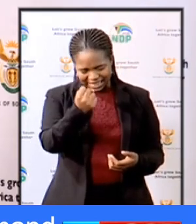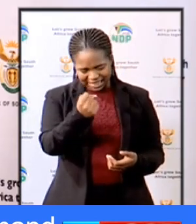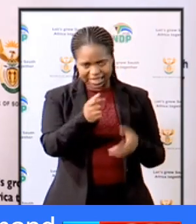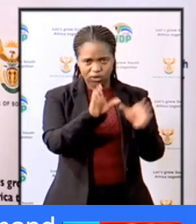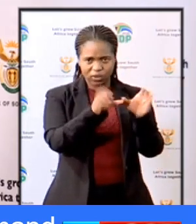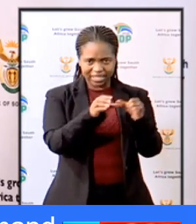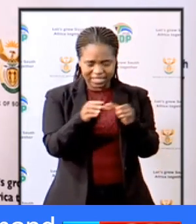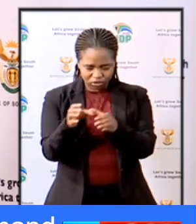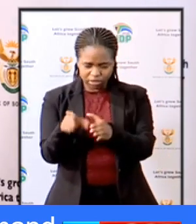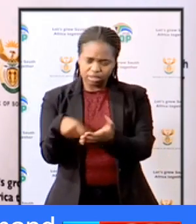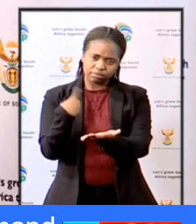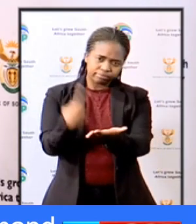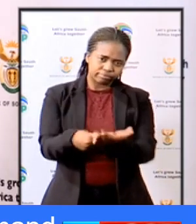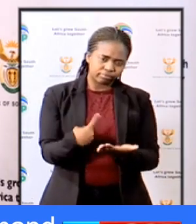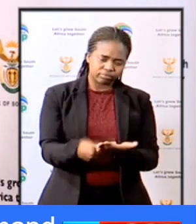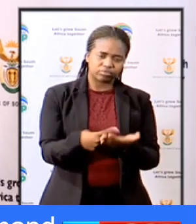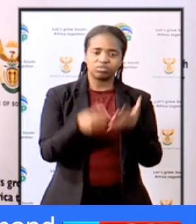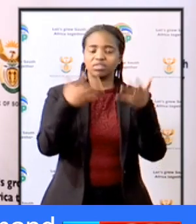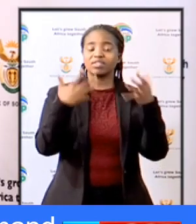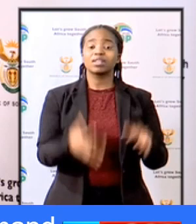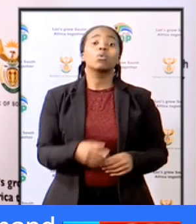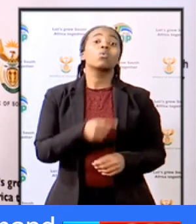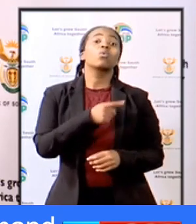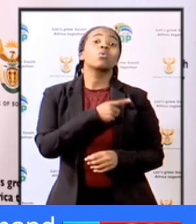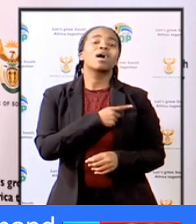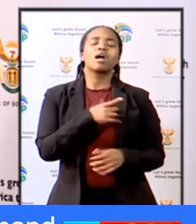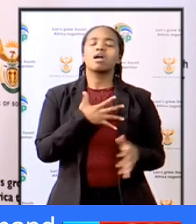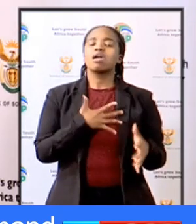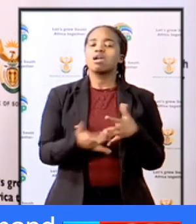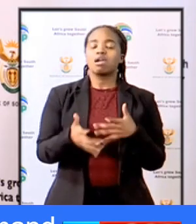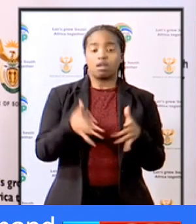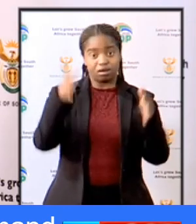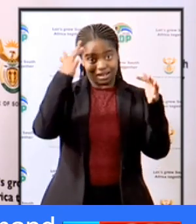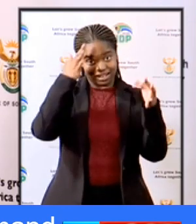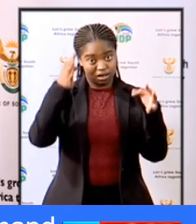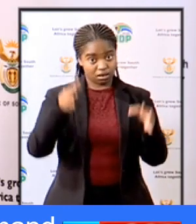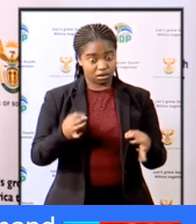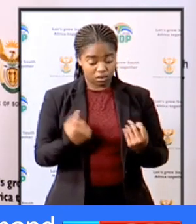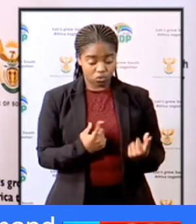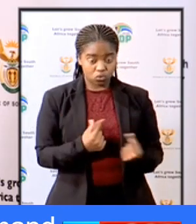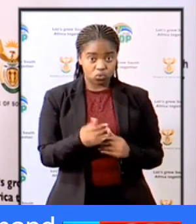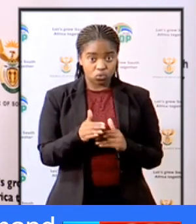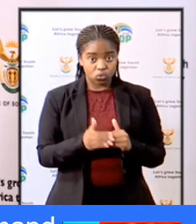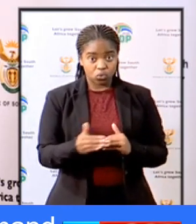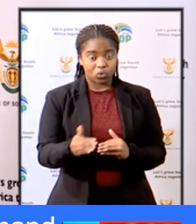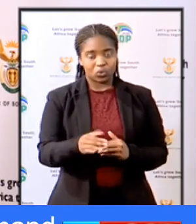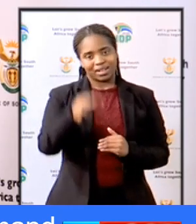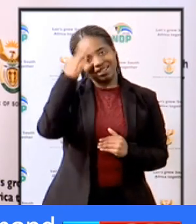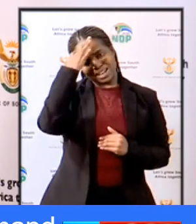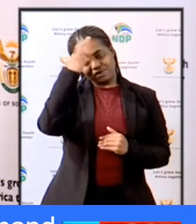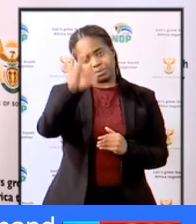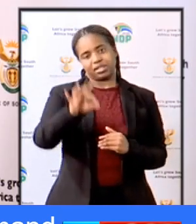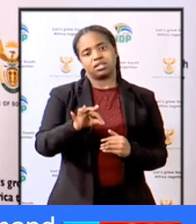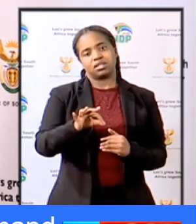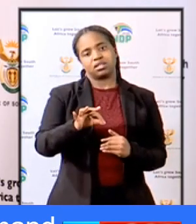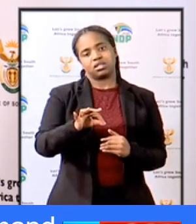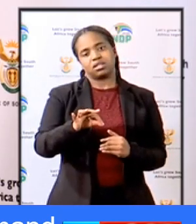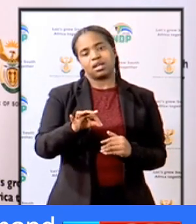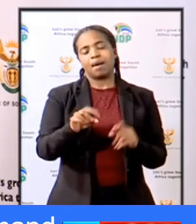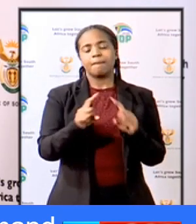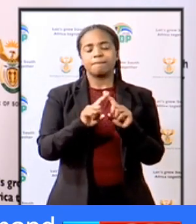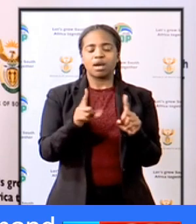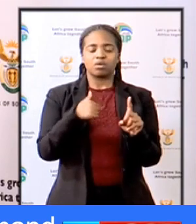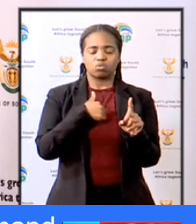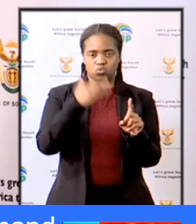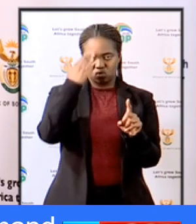faith-based organizations, so that whatever direction we take as government is also